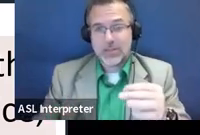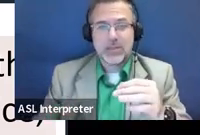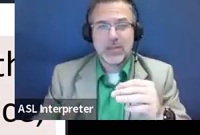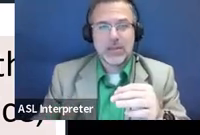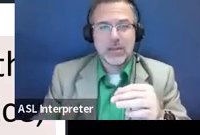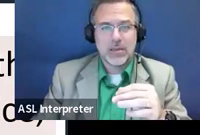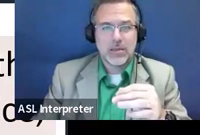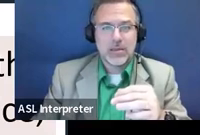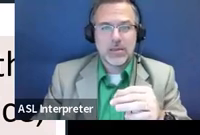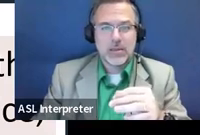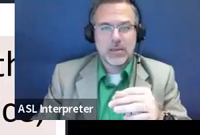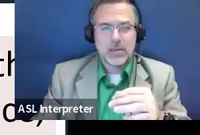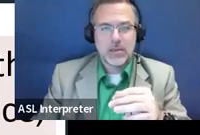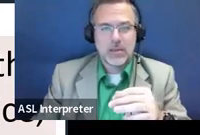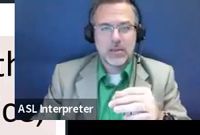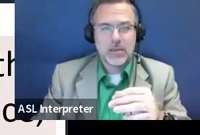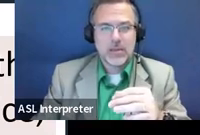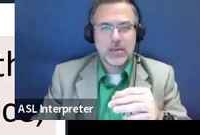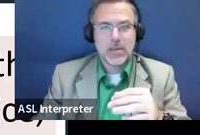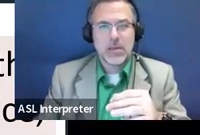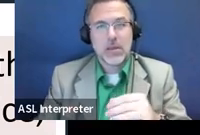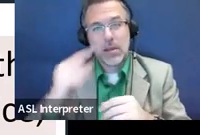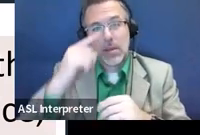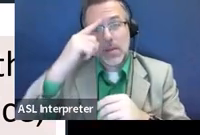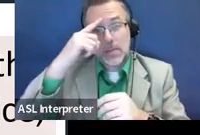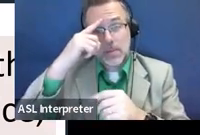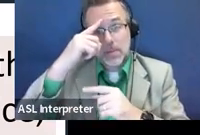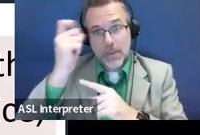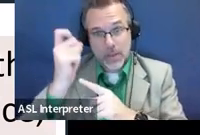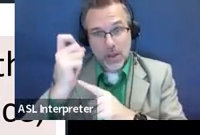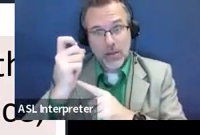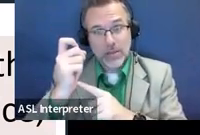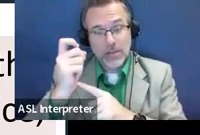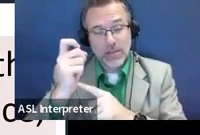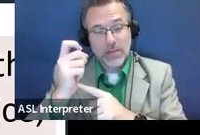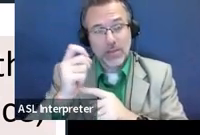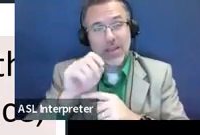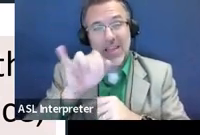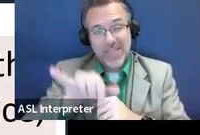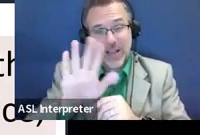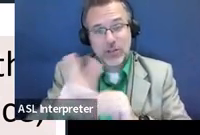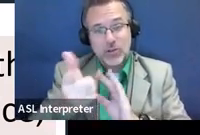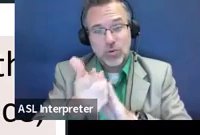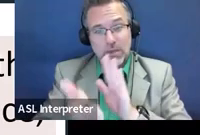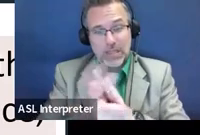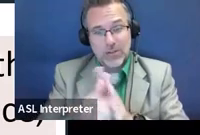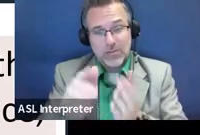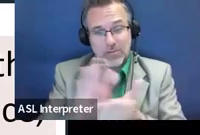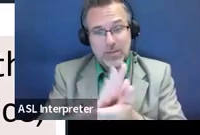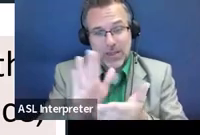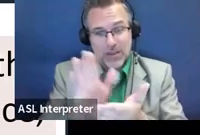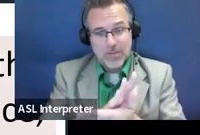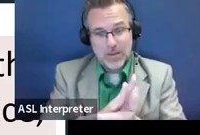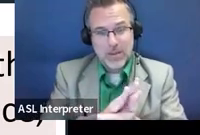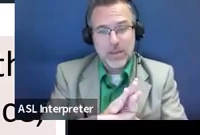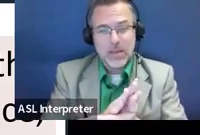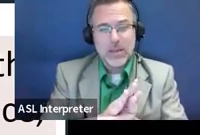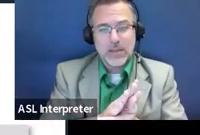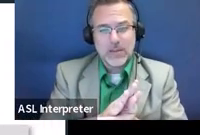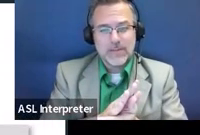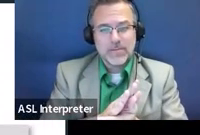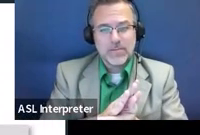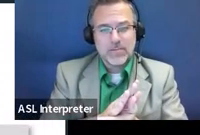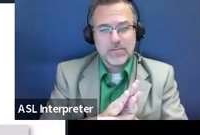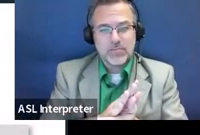that possible legal ramification, right? This is your legal document saying that this is that these are the decisions and